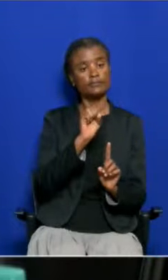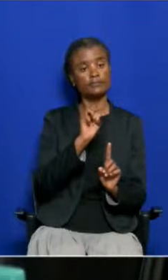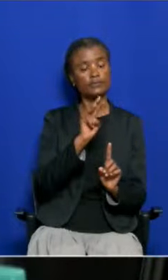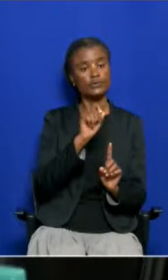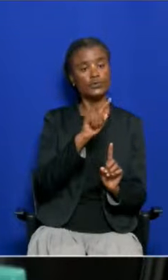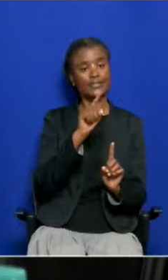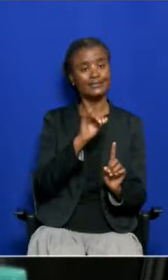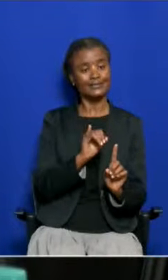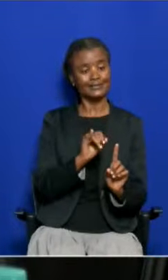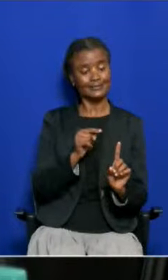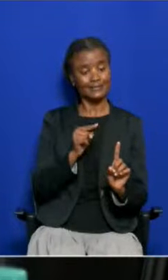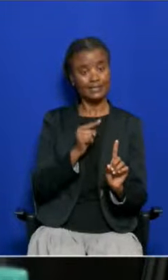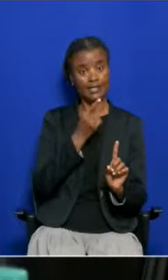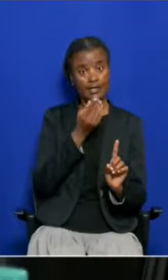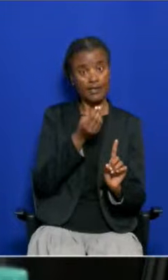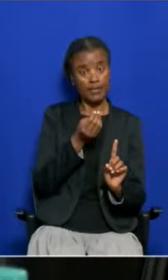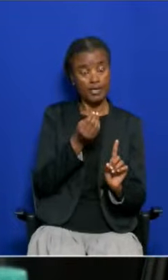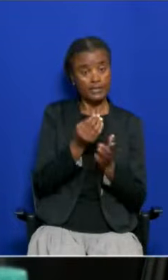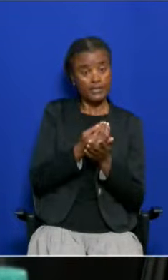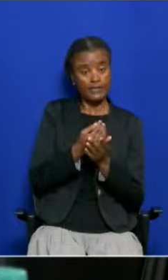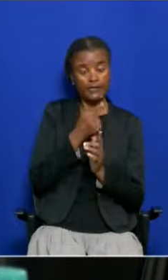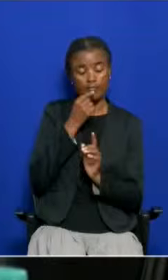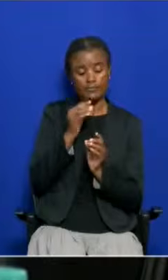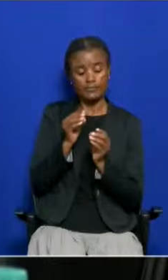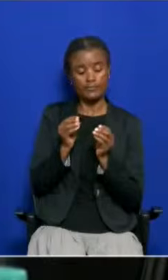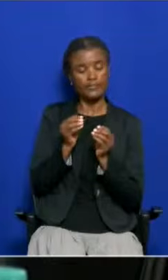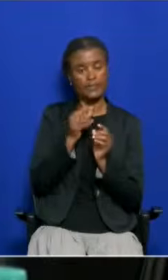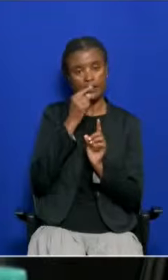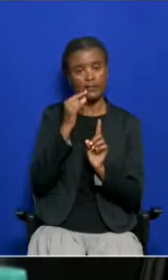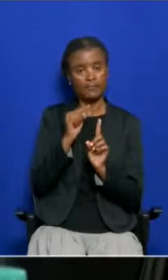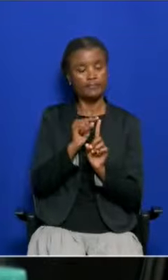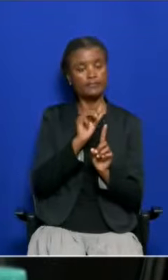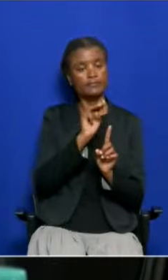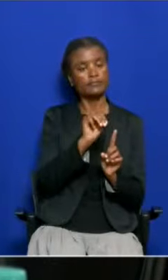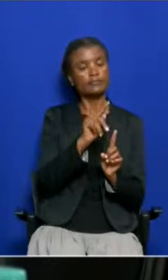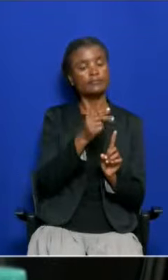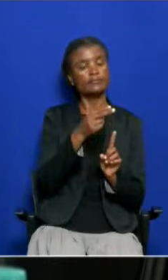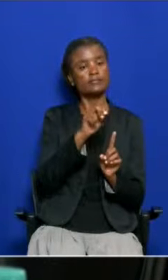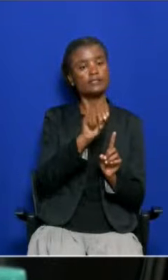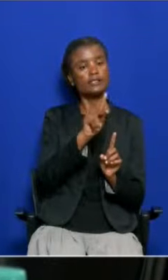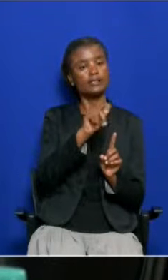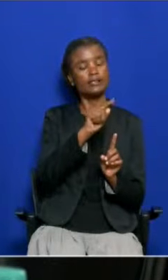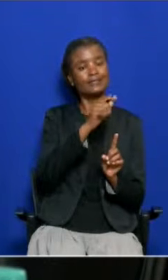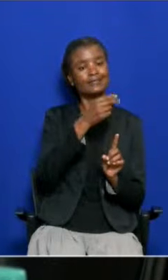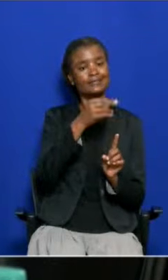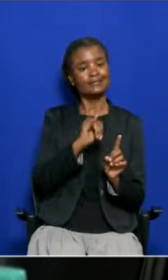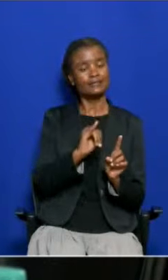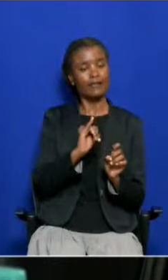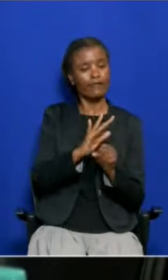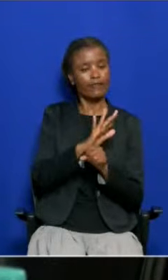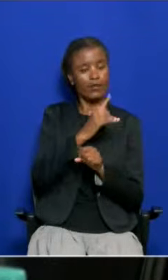is Mr. Mkati's full name?